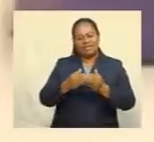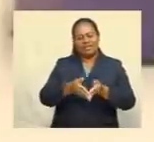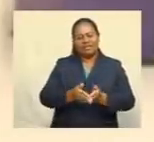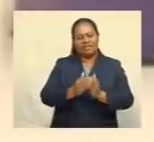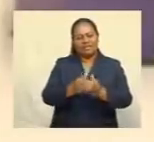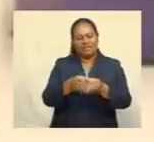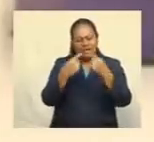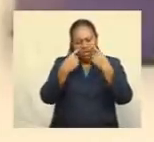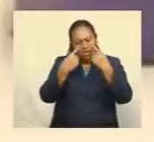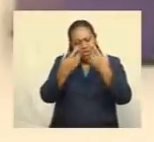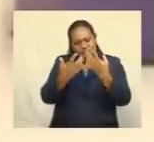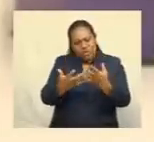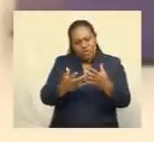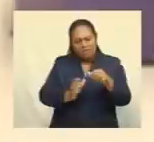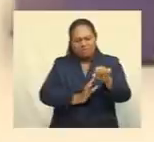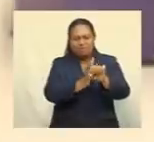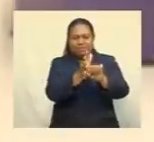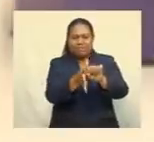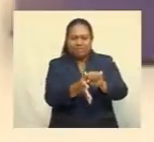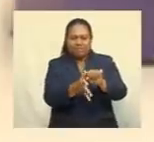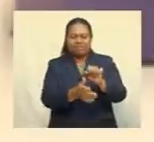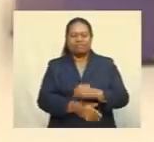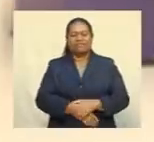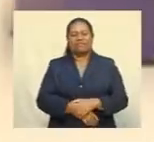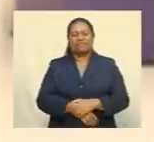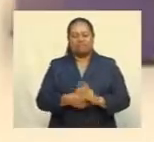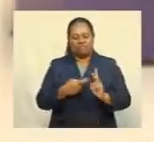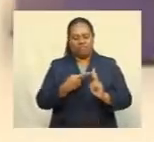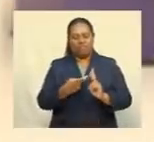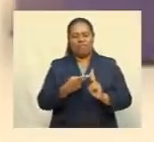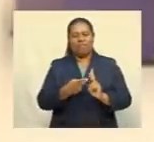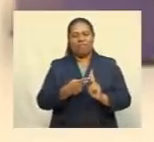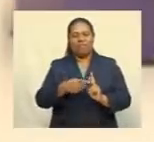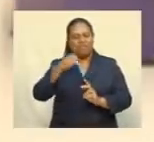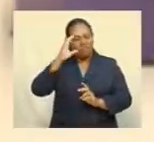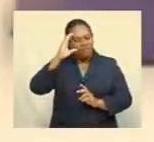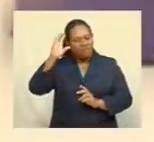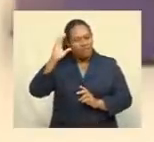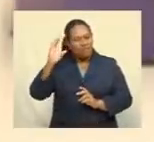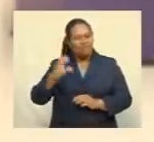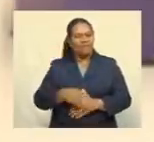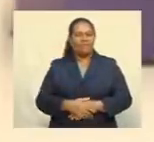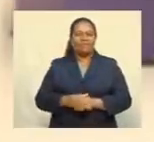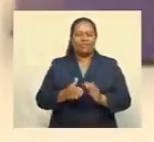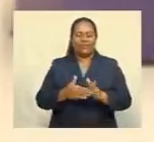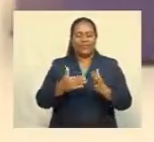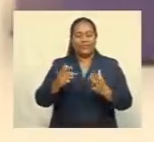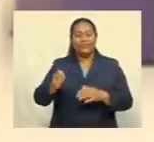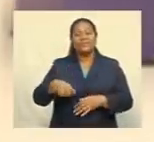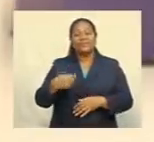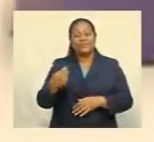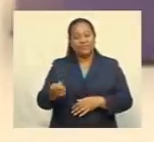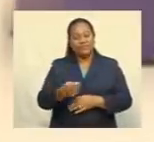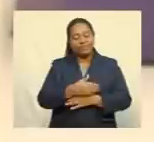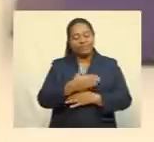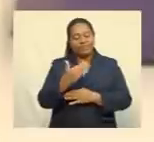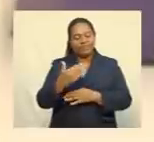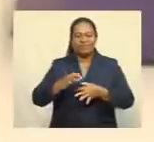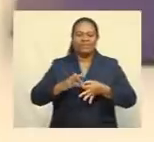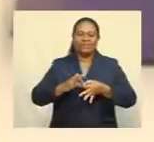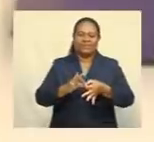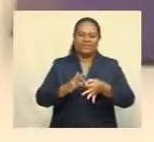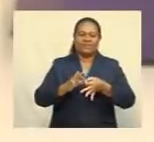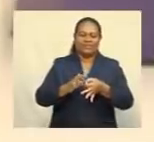indicating some pandemic relaxation between the two countries. The major item on the calendar for the next day or two is related